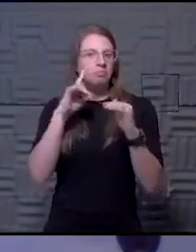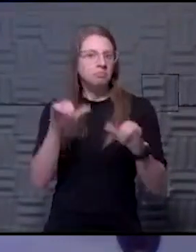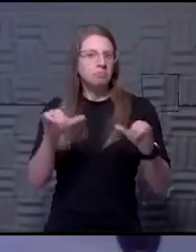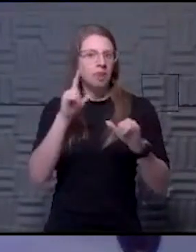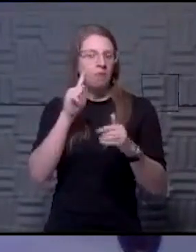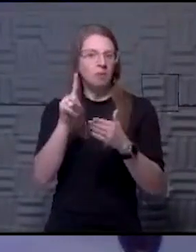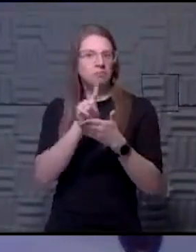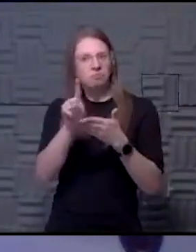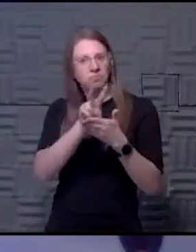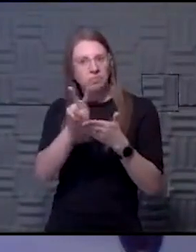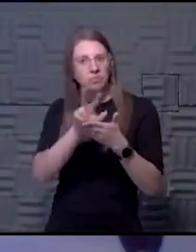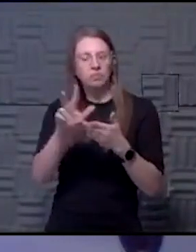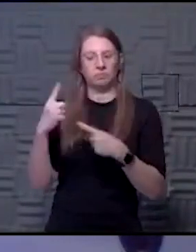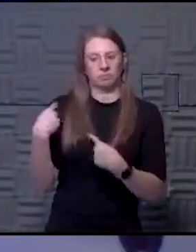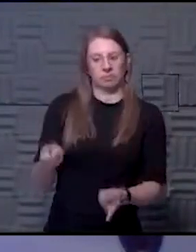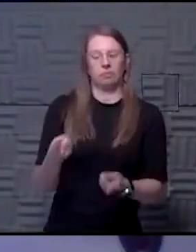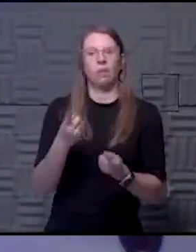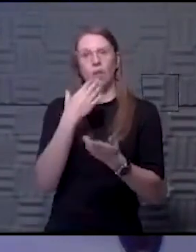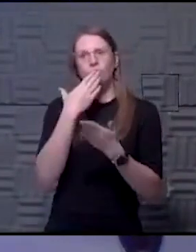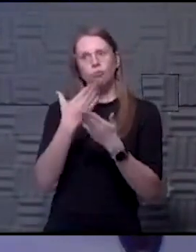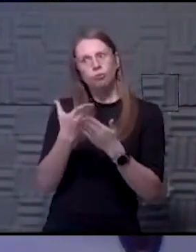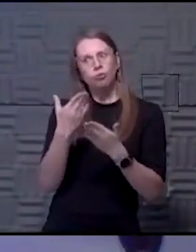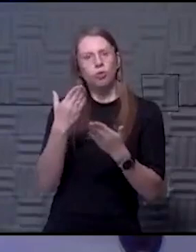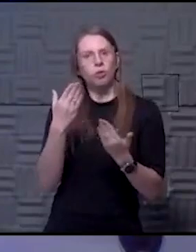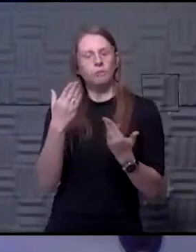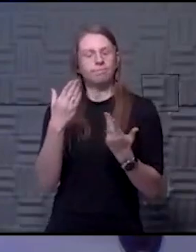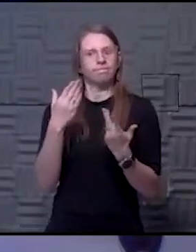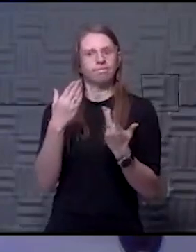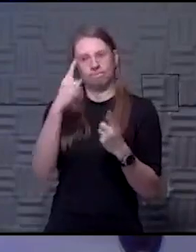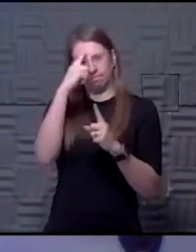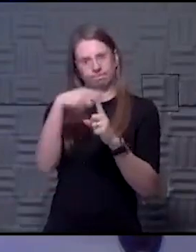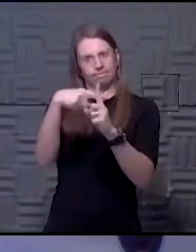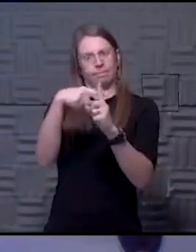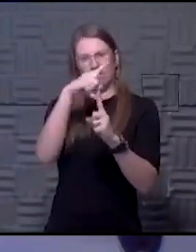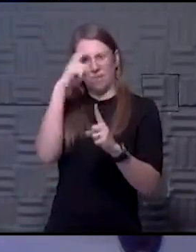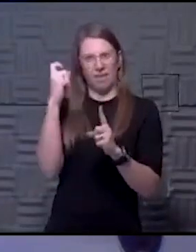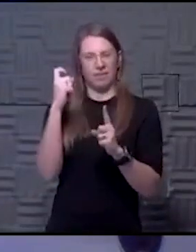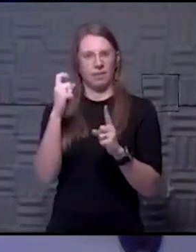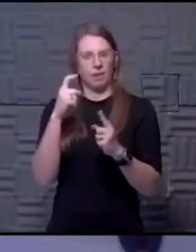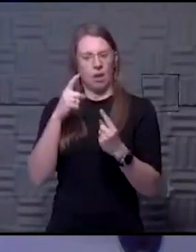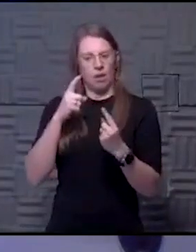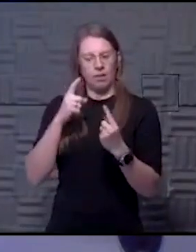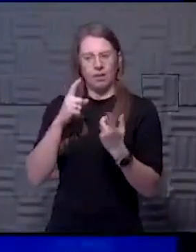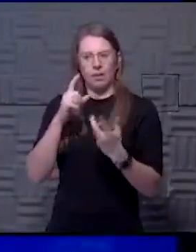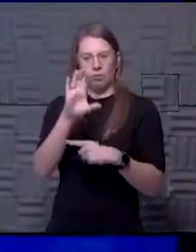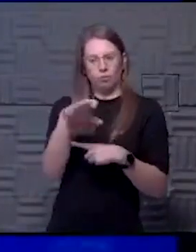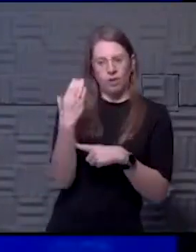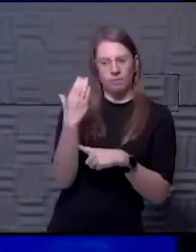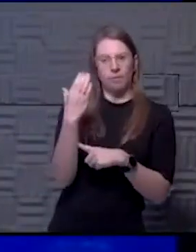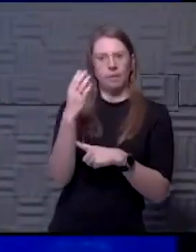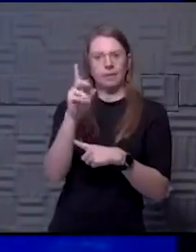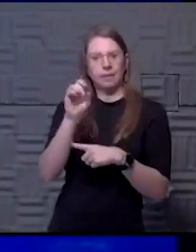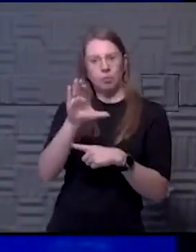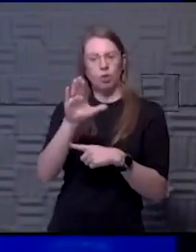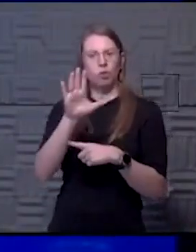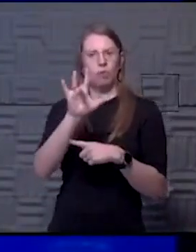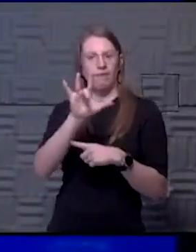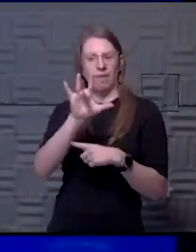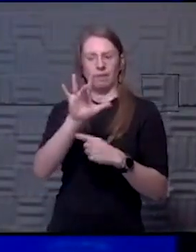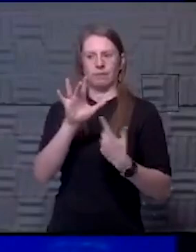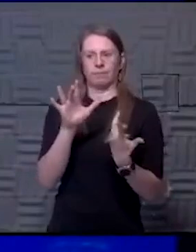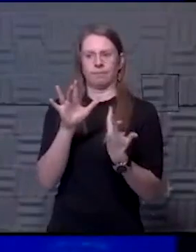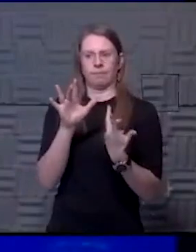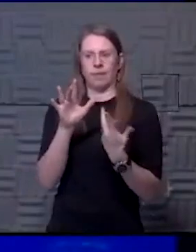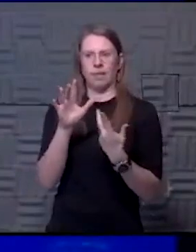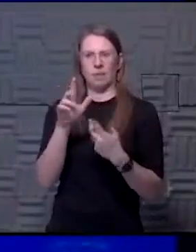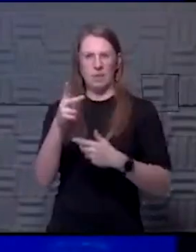And so we're taking that as a good sign because we're really, you got to argue that Christmas was on the 25th, today is the 19th. It's been like